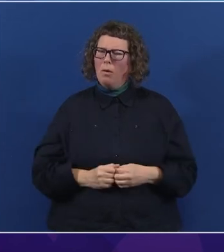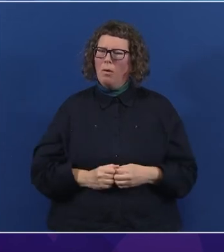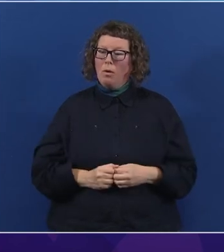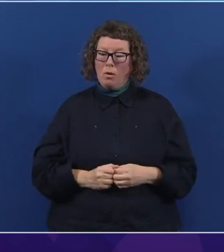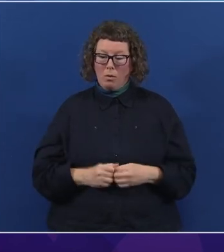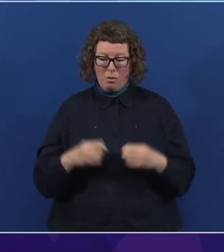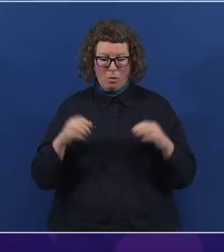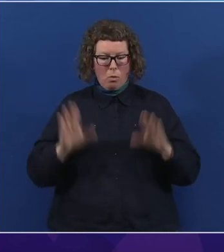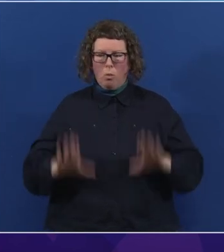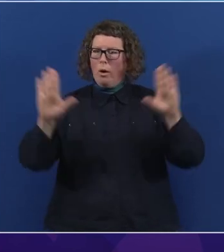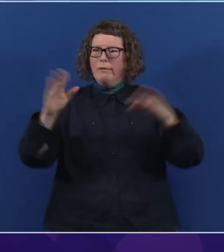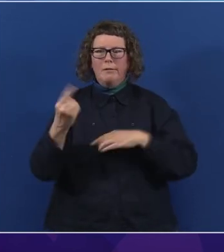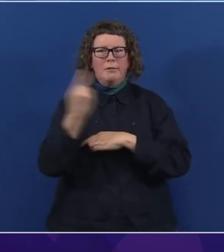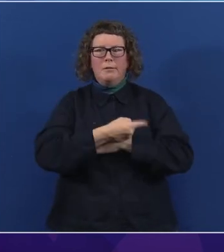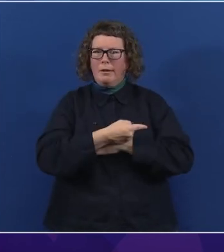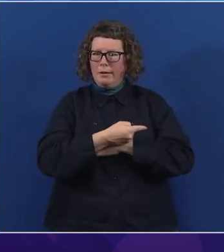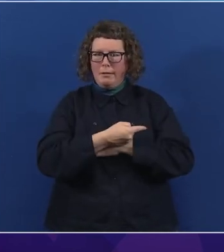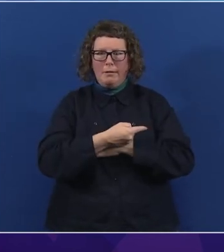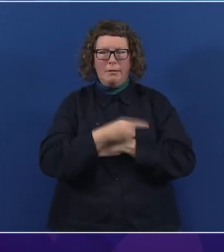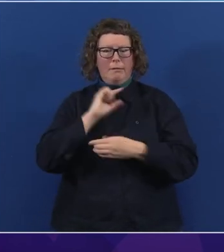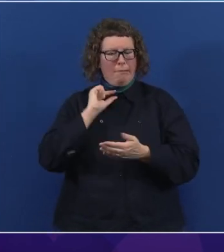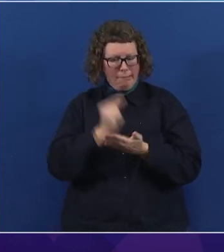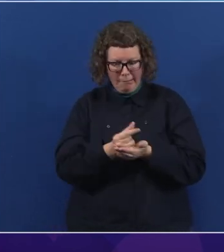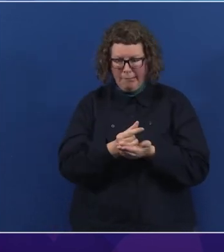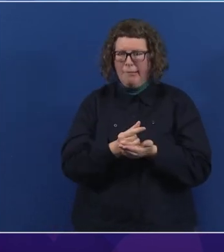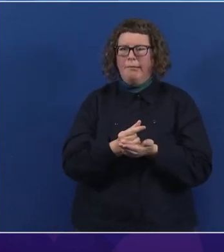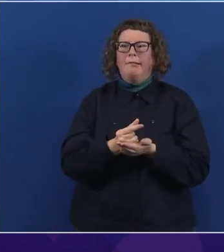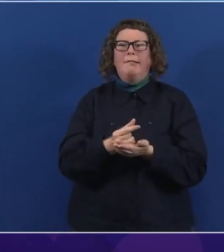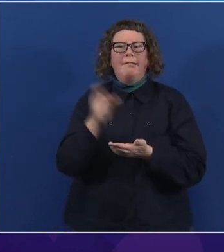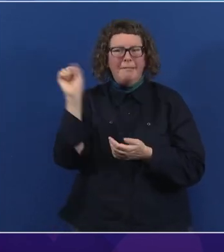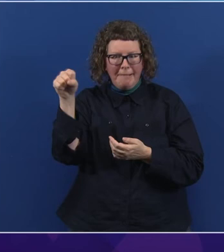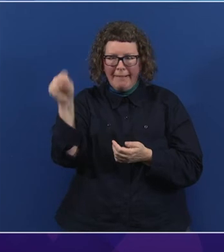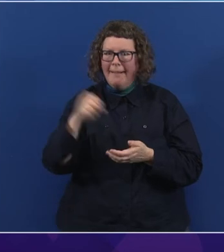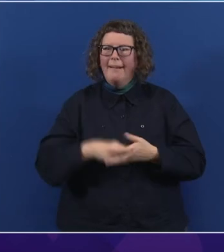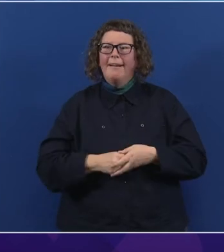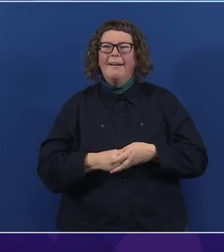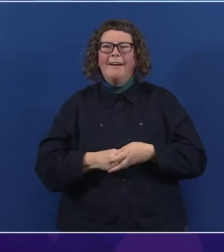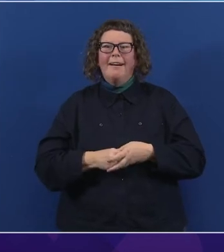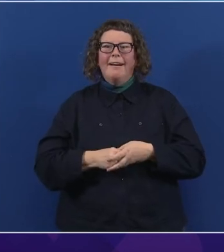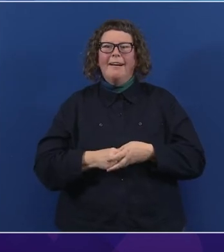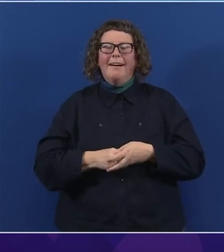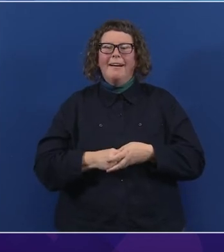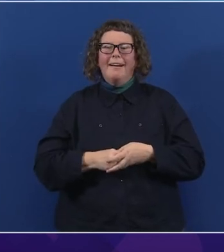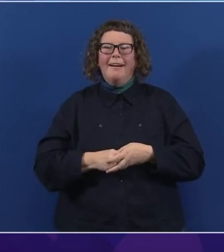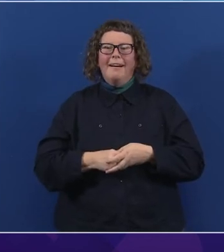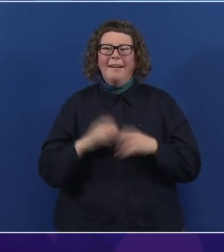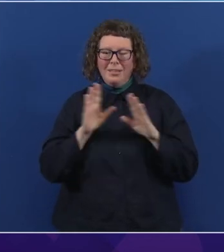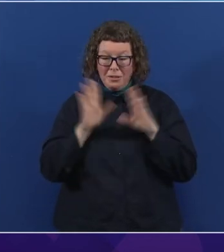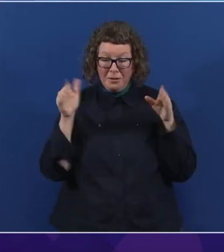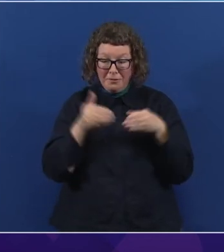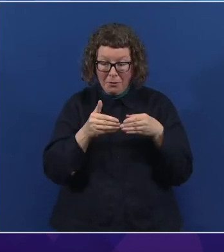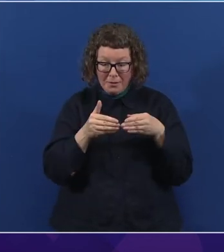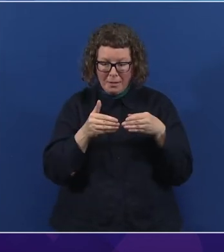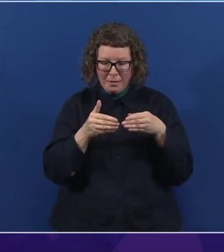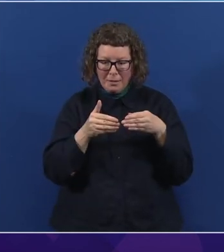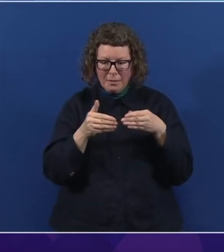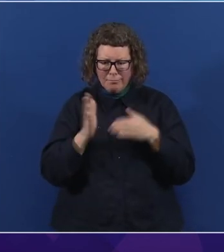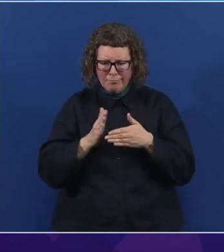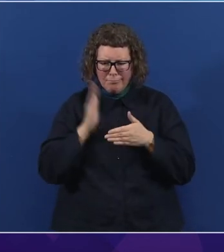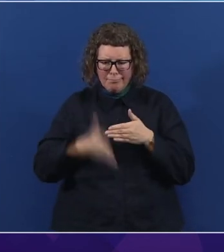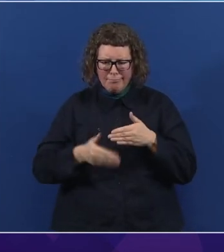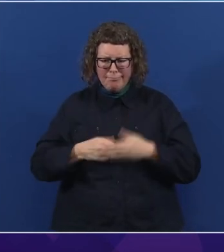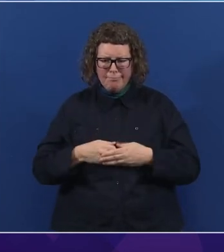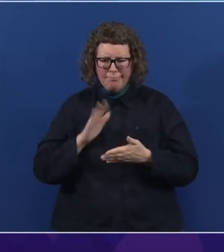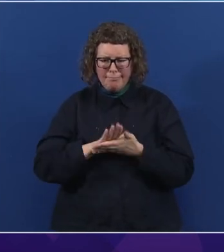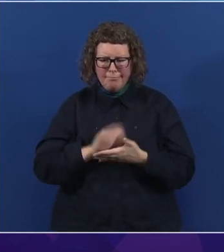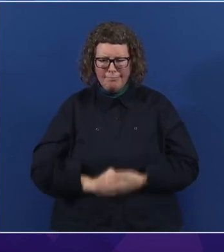this wonderful day of your graduation, again, not to look at it as it's the